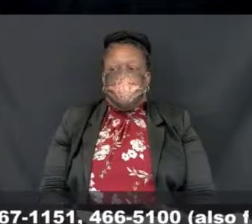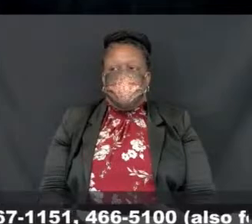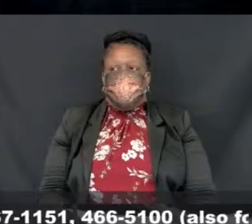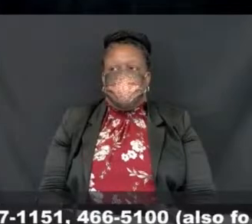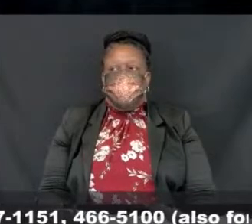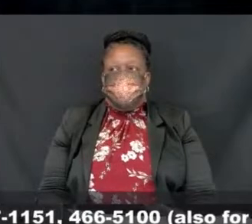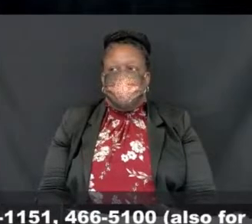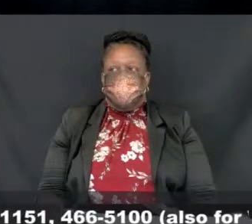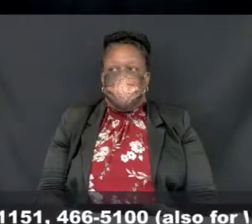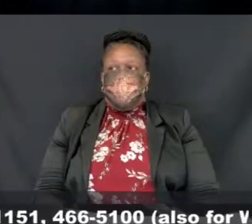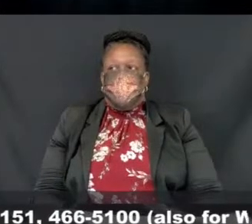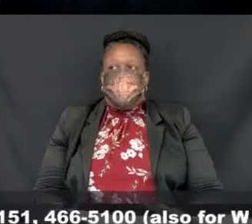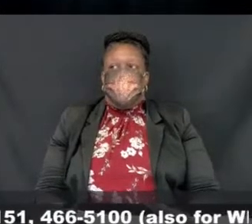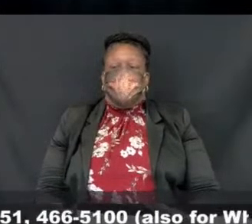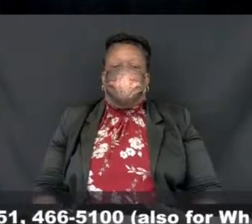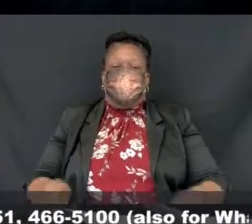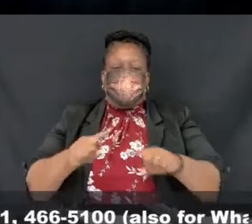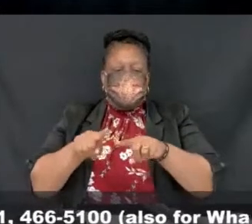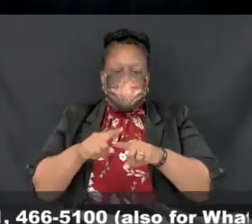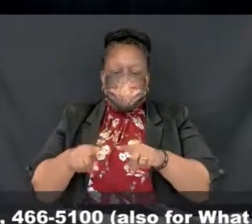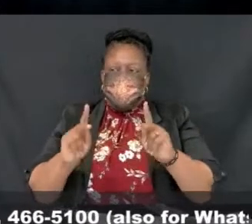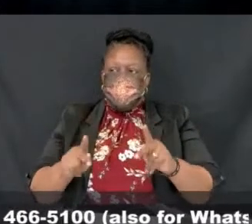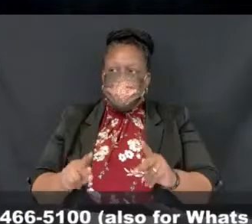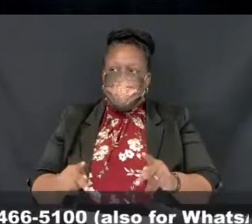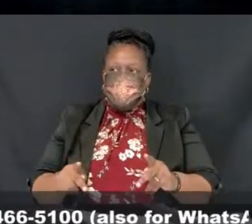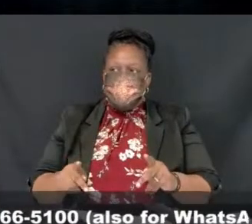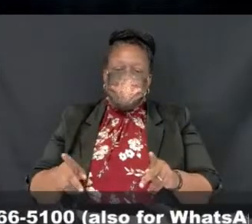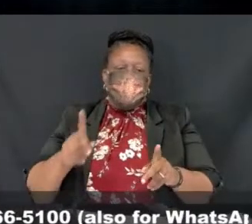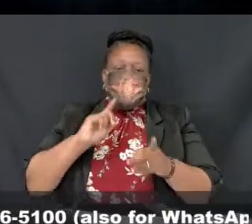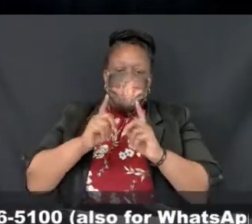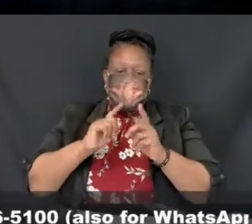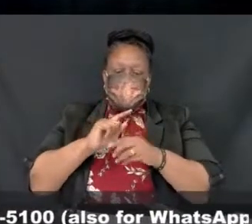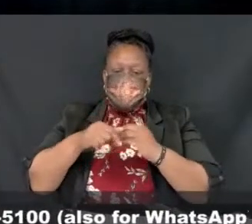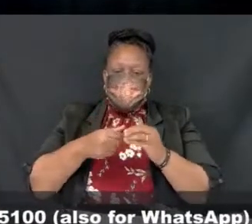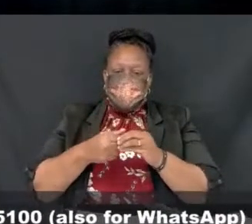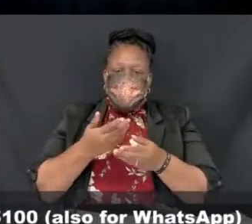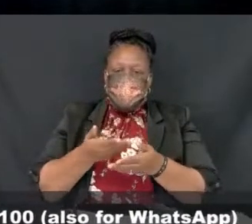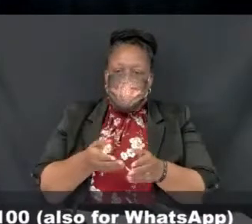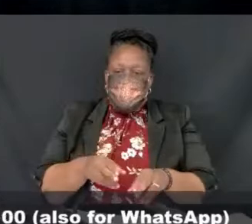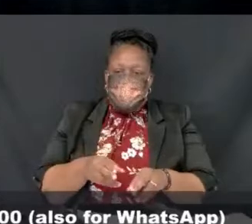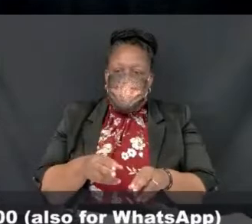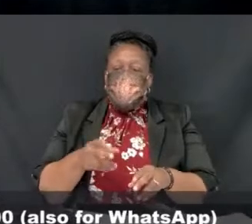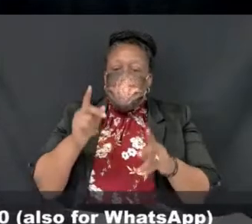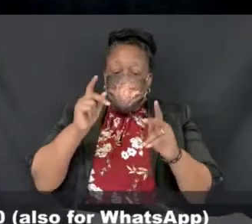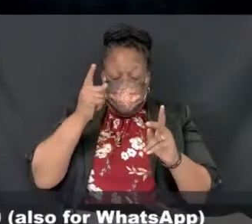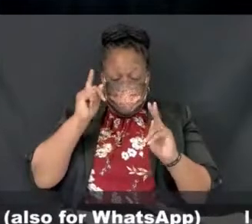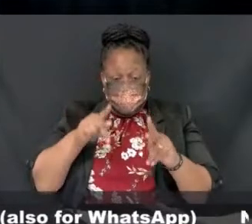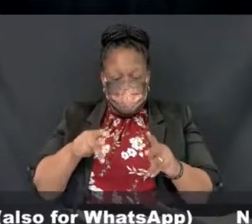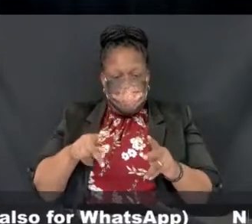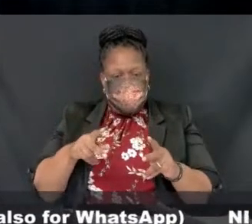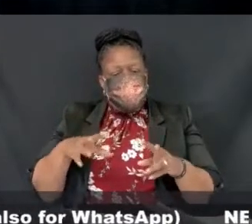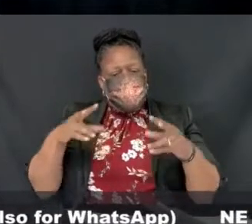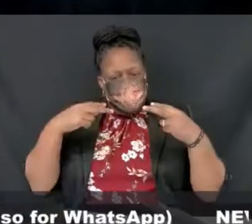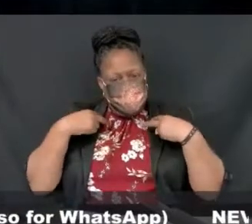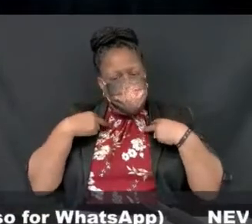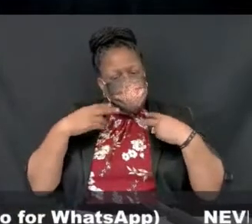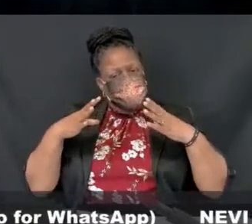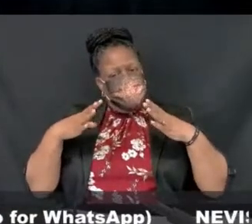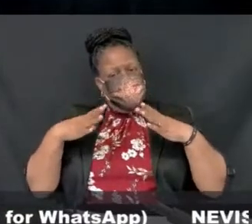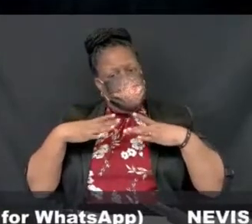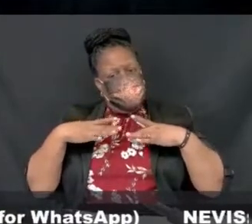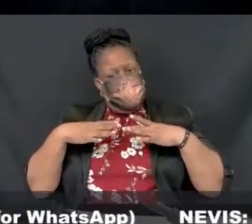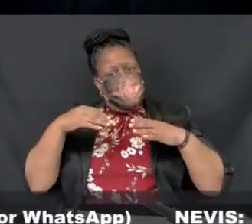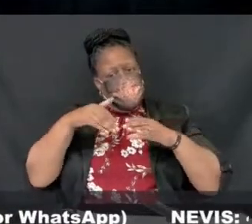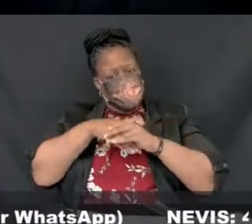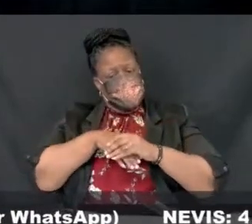team gave the recommendation. We gave the recommendation. And collectively, we developed protocols for these areas. So no, we didn't